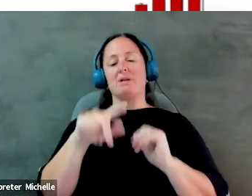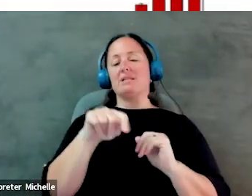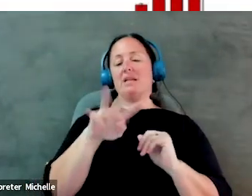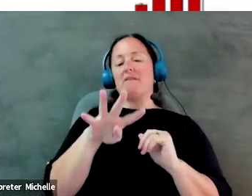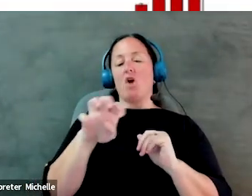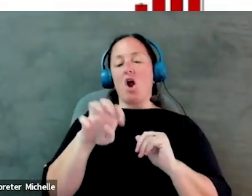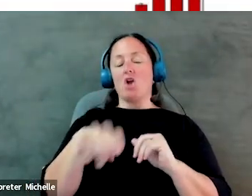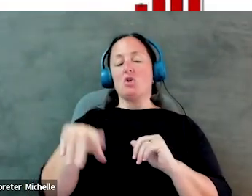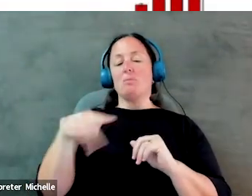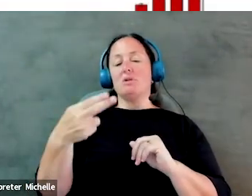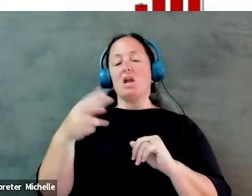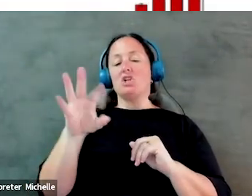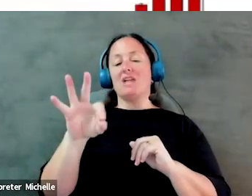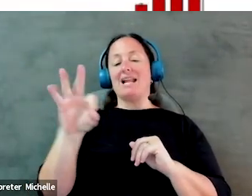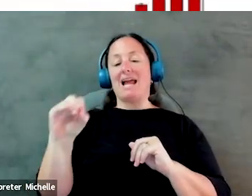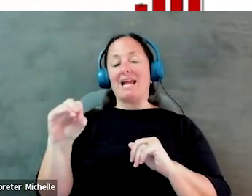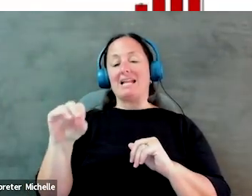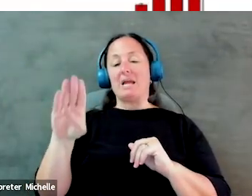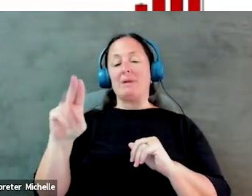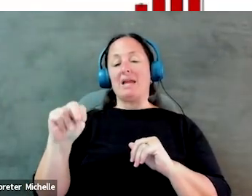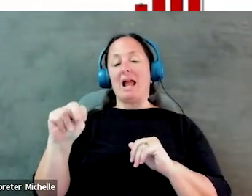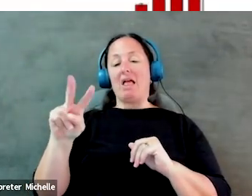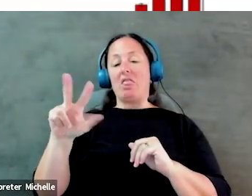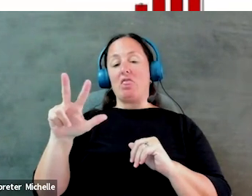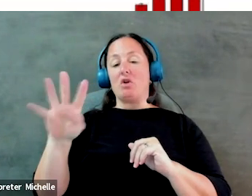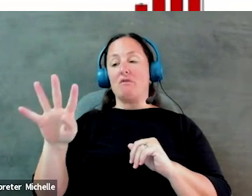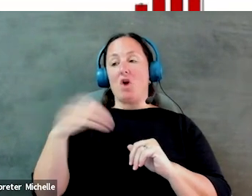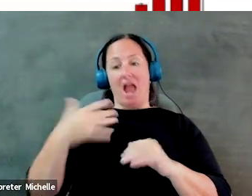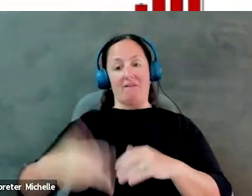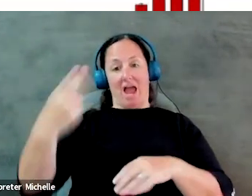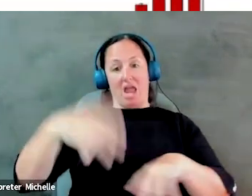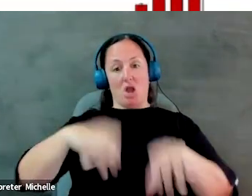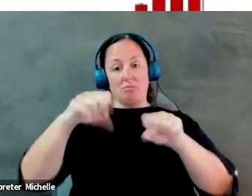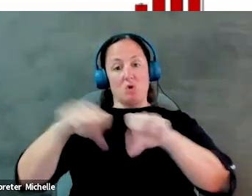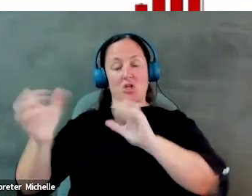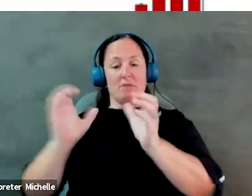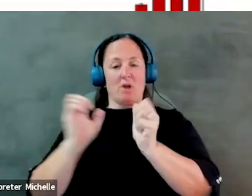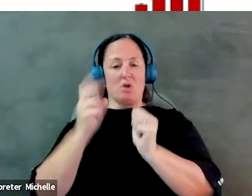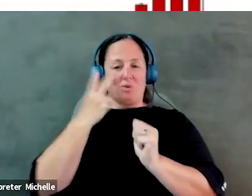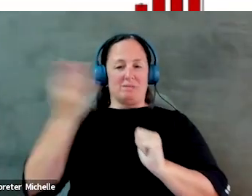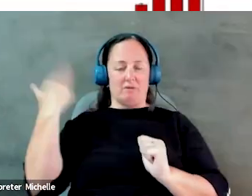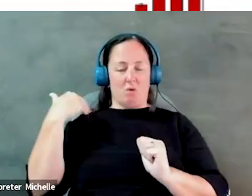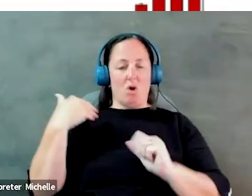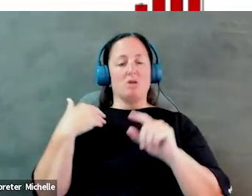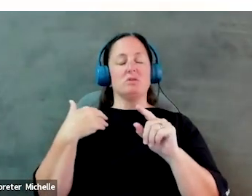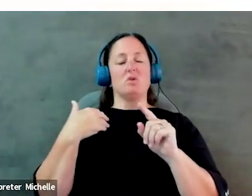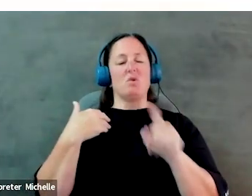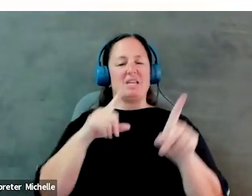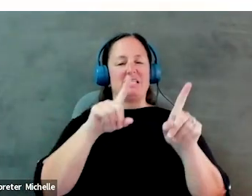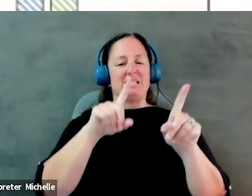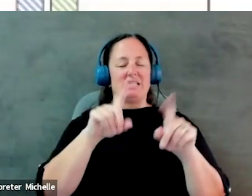example, T400, pH 990, and BN34 has a higher absorption to what we have seen. So